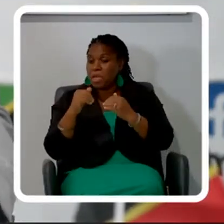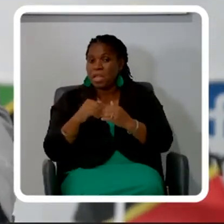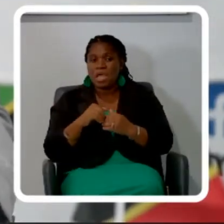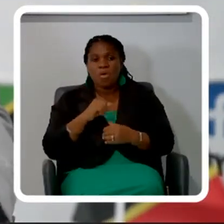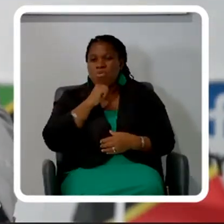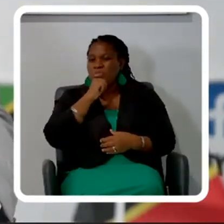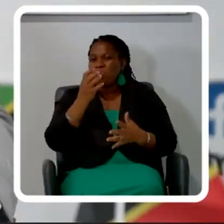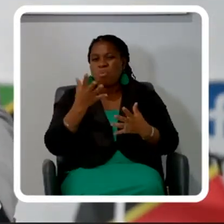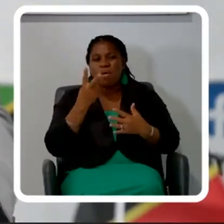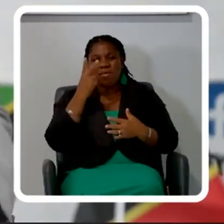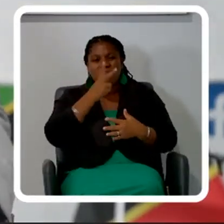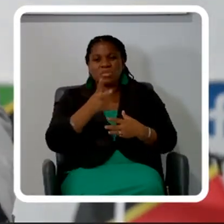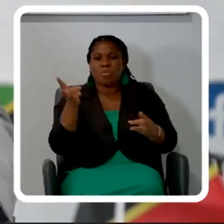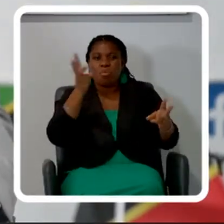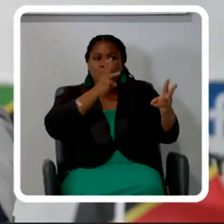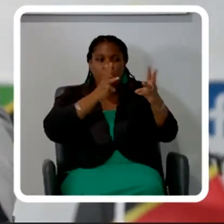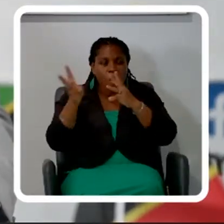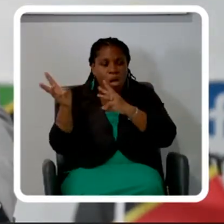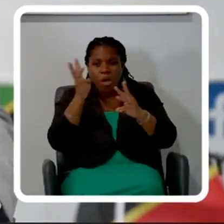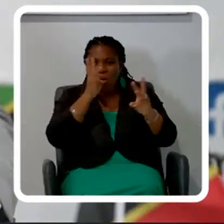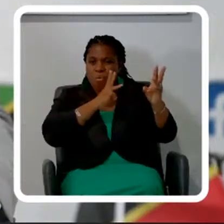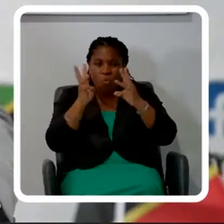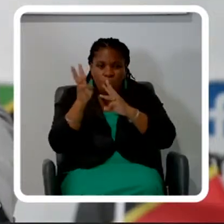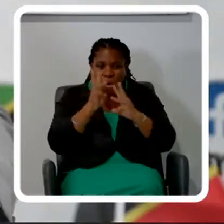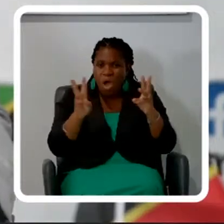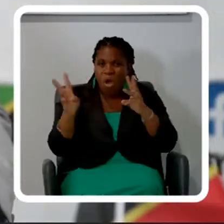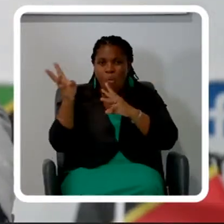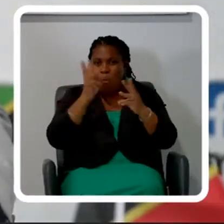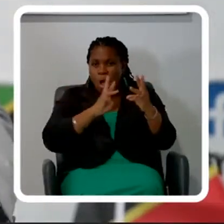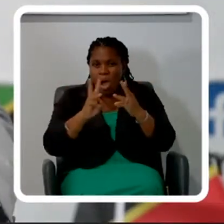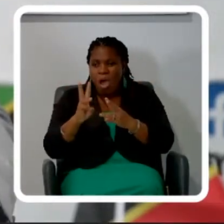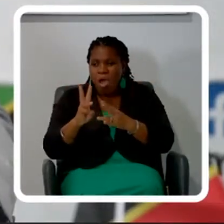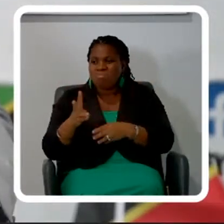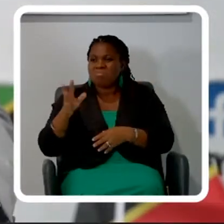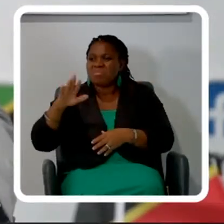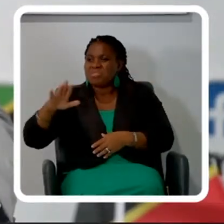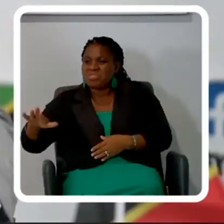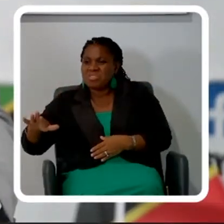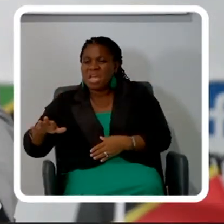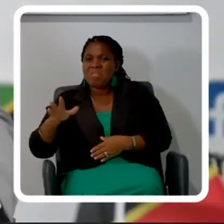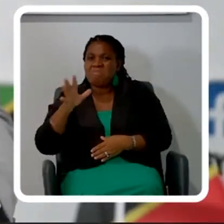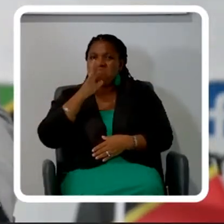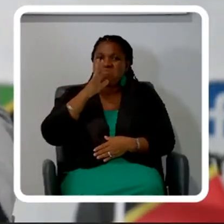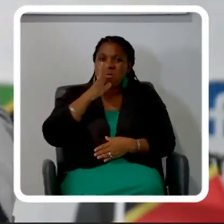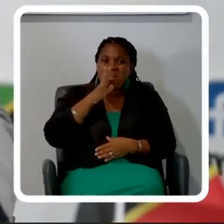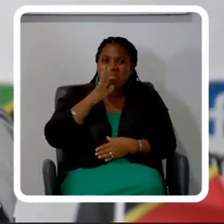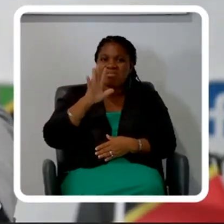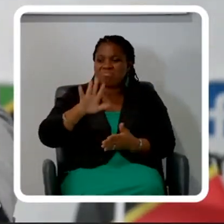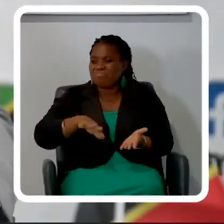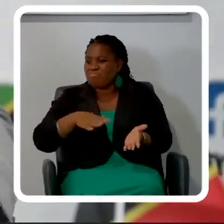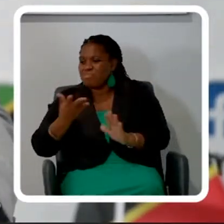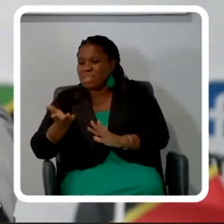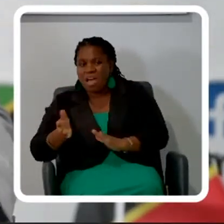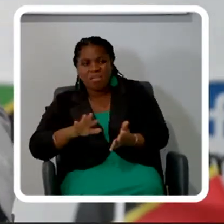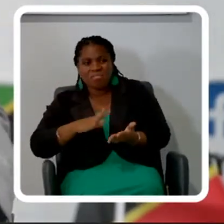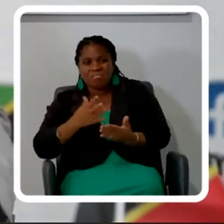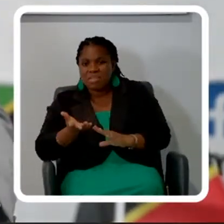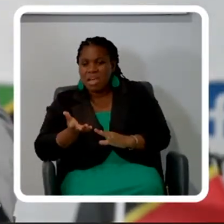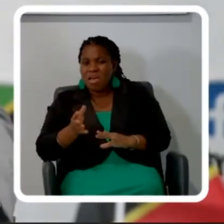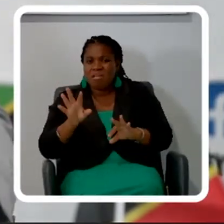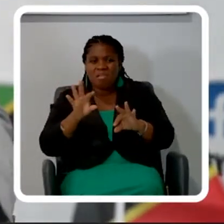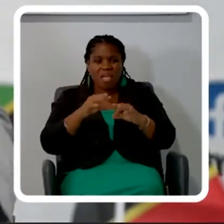after war after war, children are dying, mothers are dying, grandparents are dying, people's life